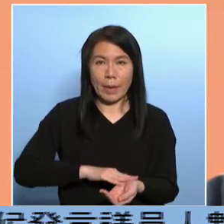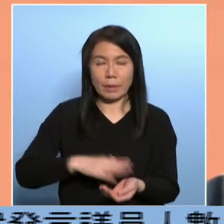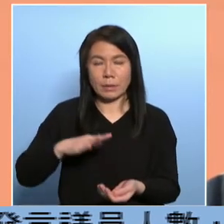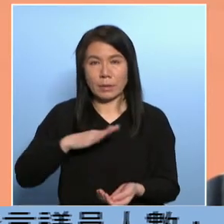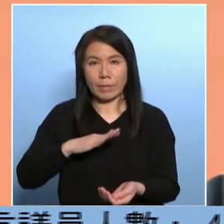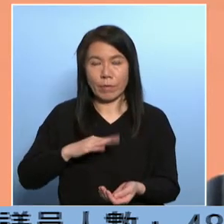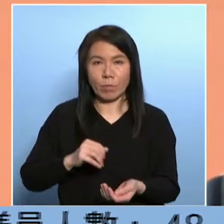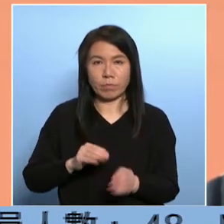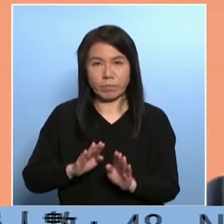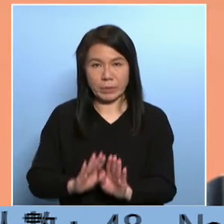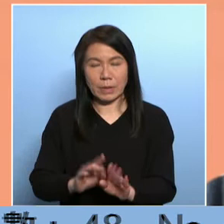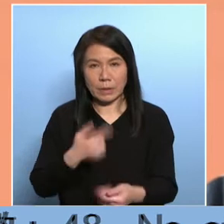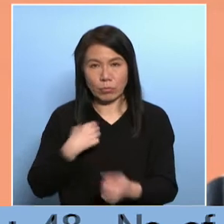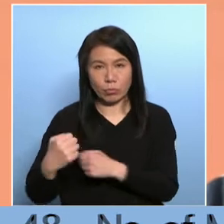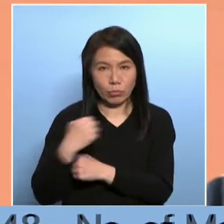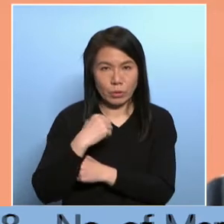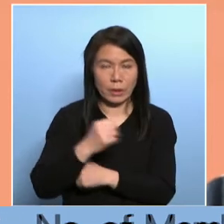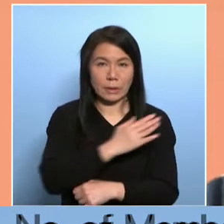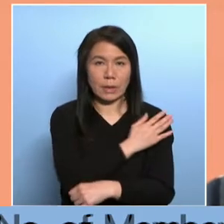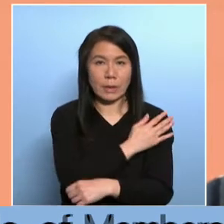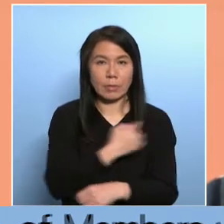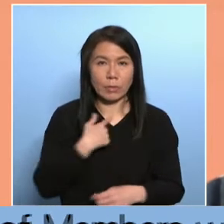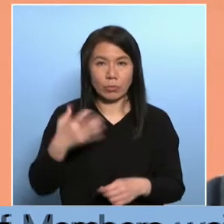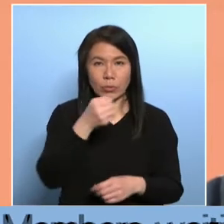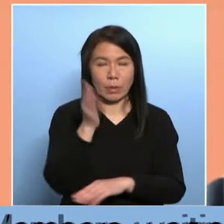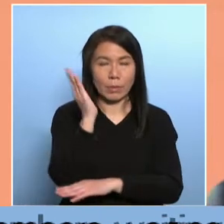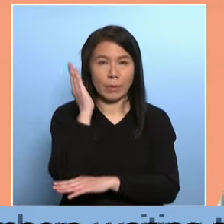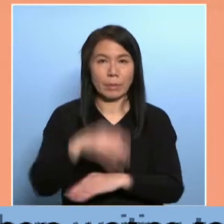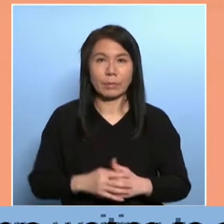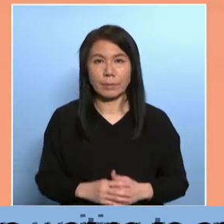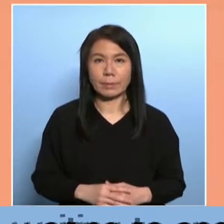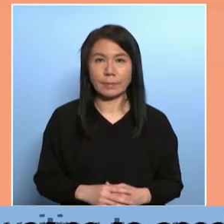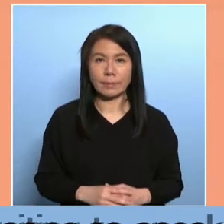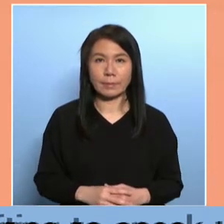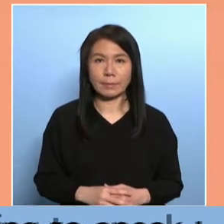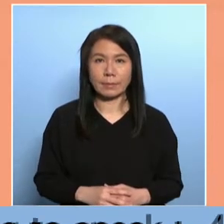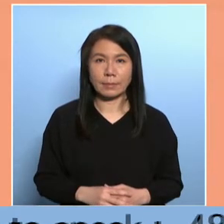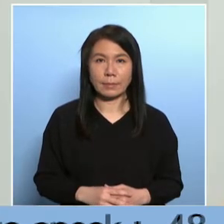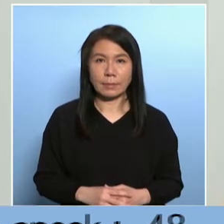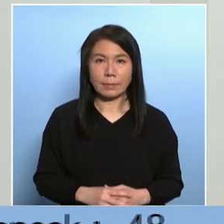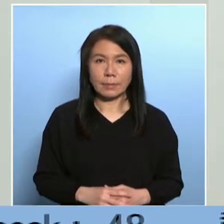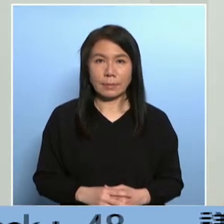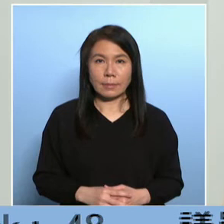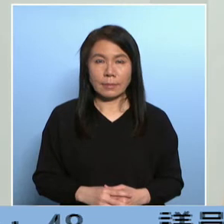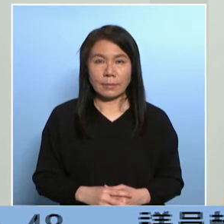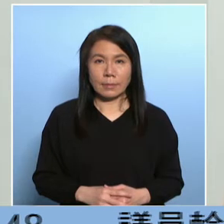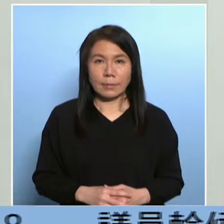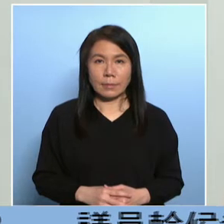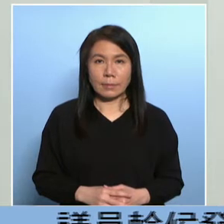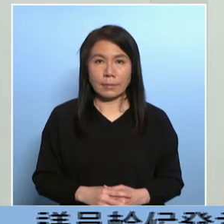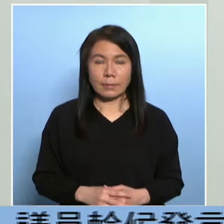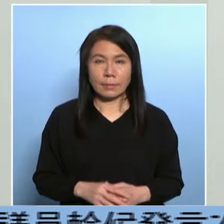stakeholder must continue to work in their own position and help in the fight of against the